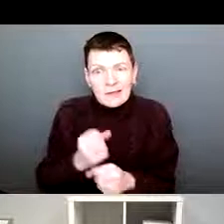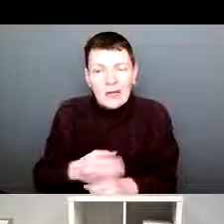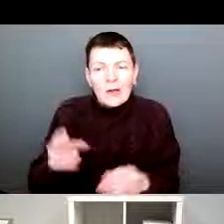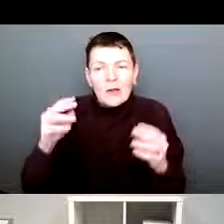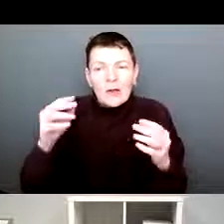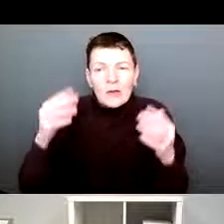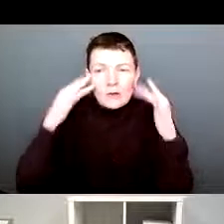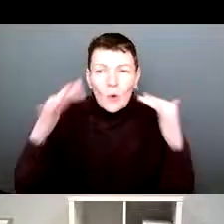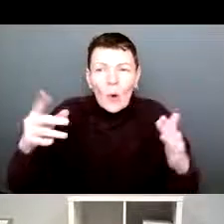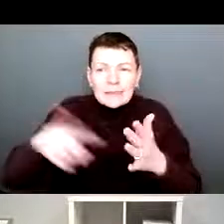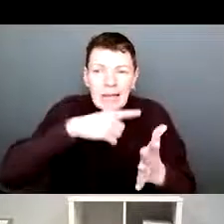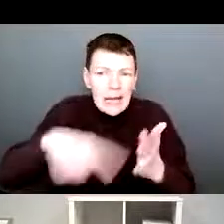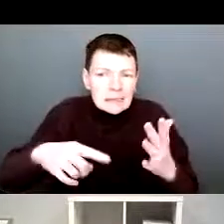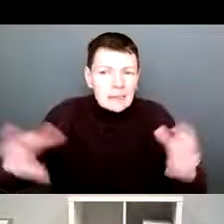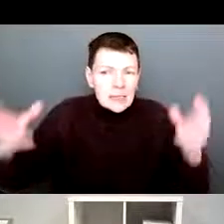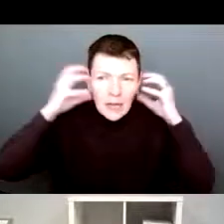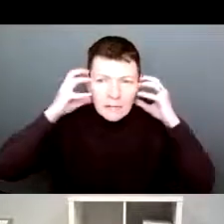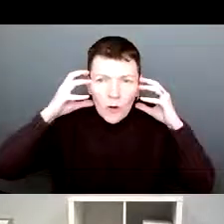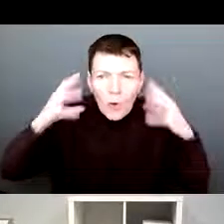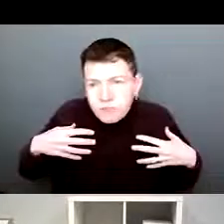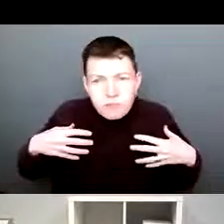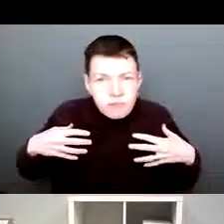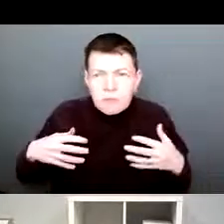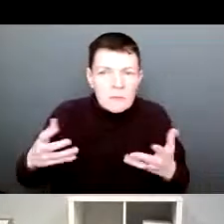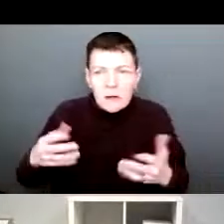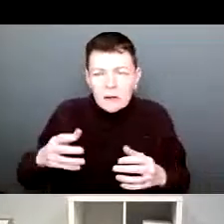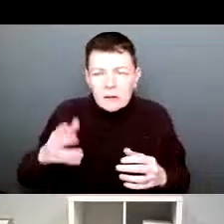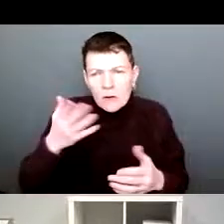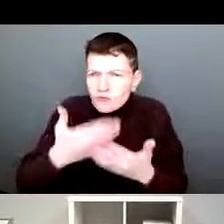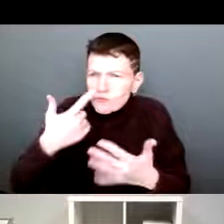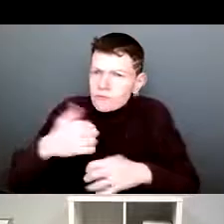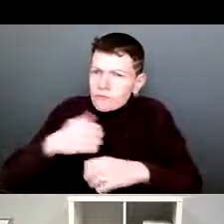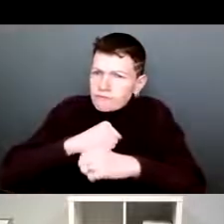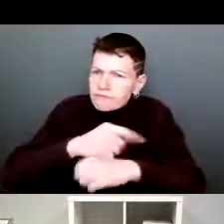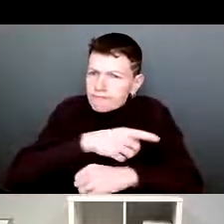cancelling headphones, which will also do a little bit more to protect.